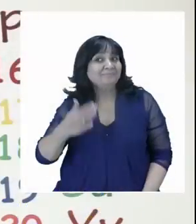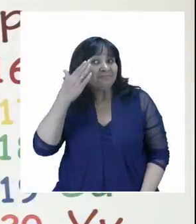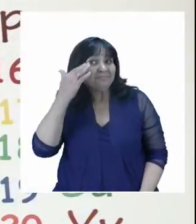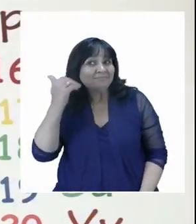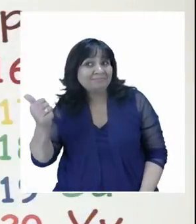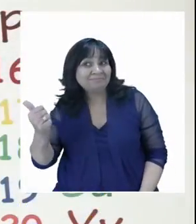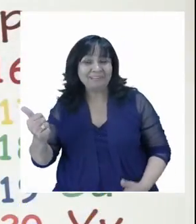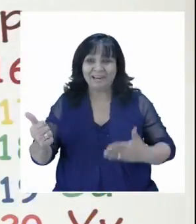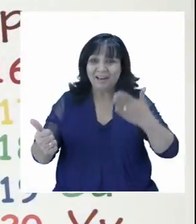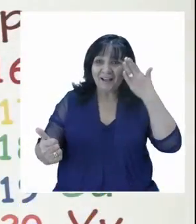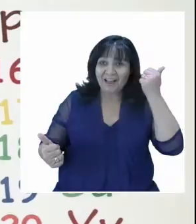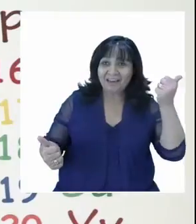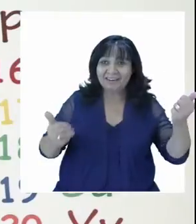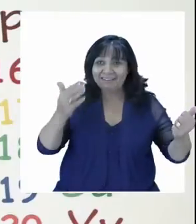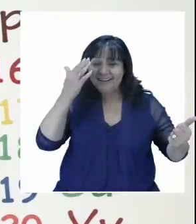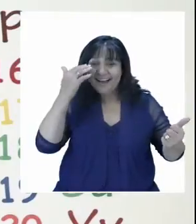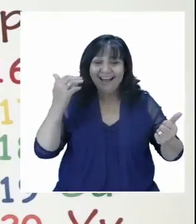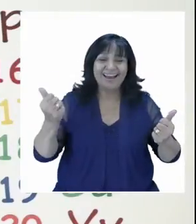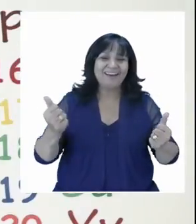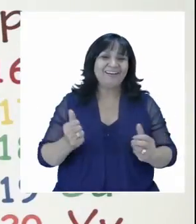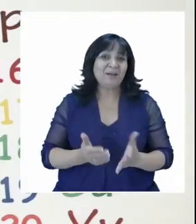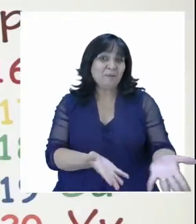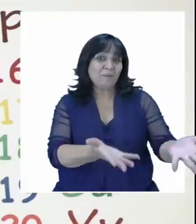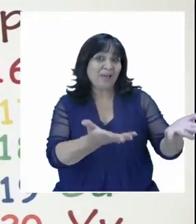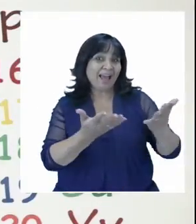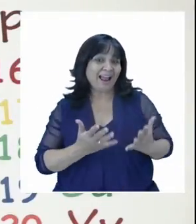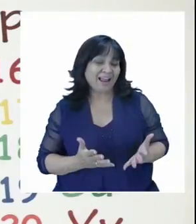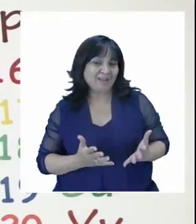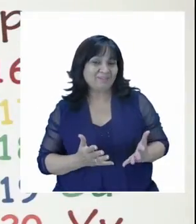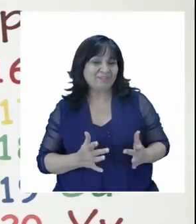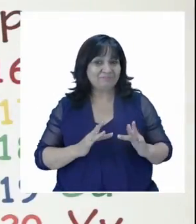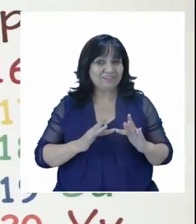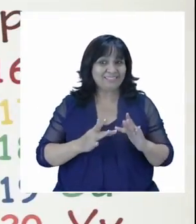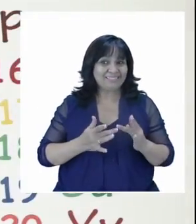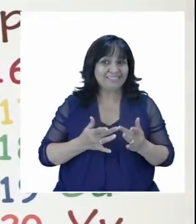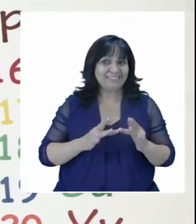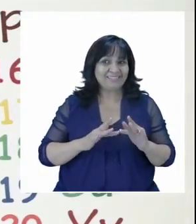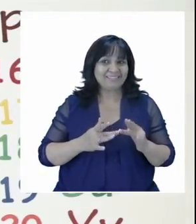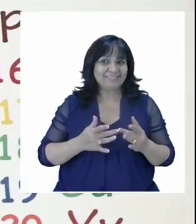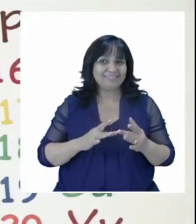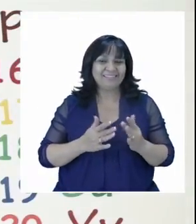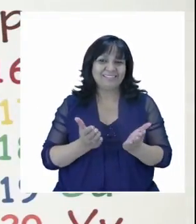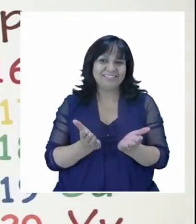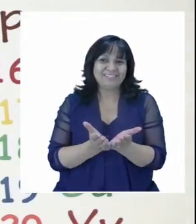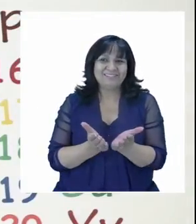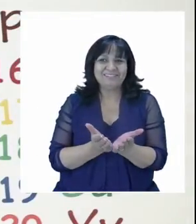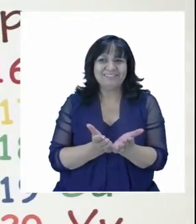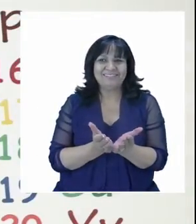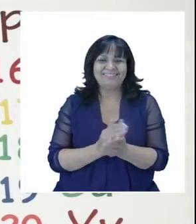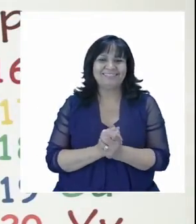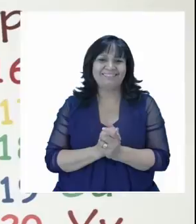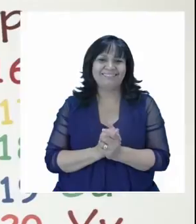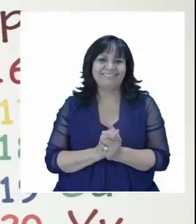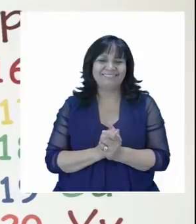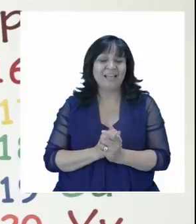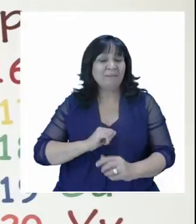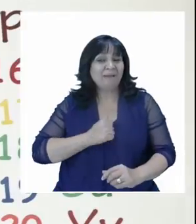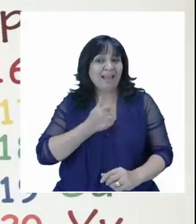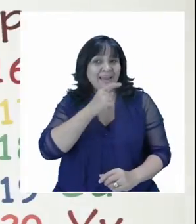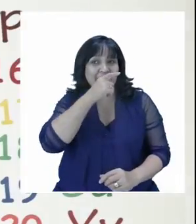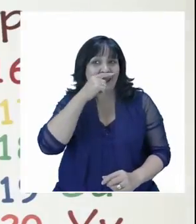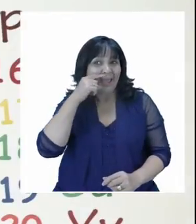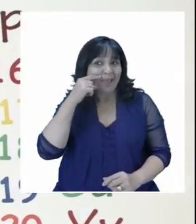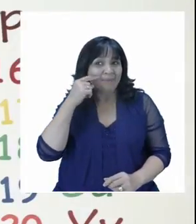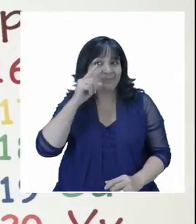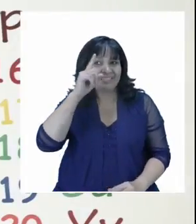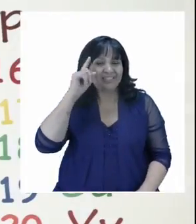Hello everyone and welcome to My Zone Online School. My name is